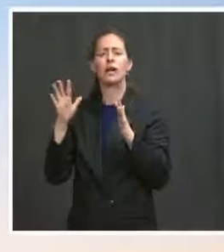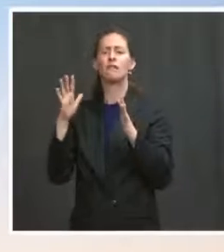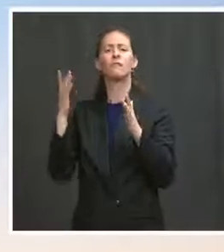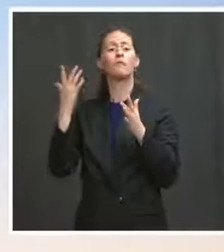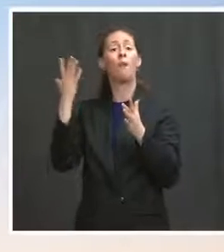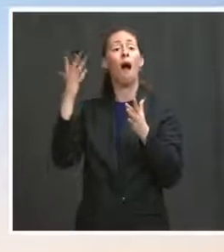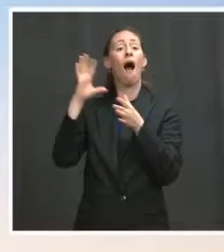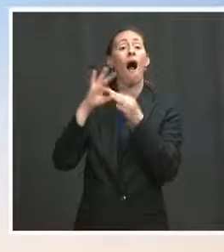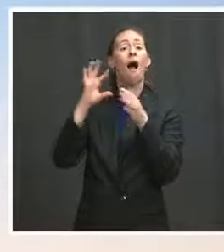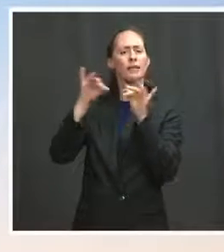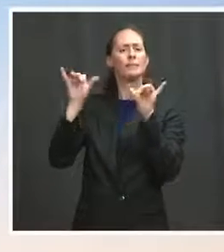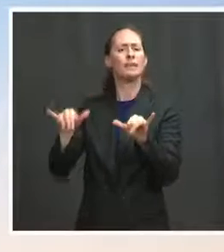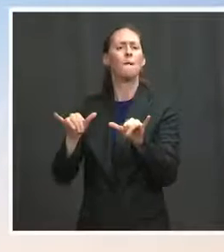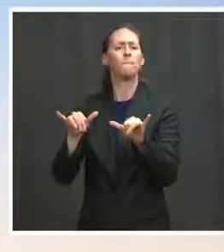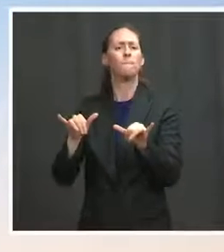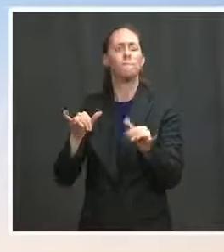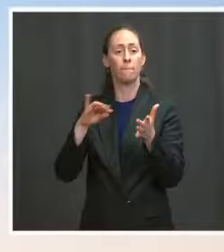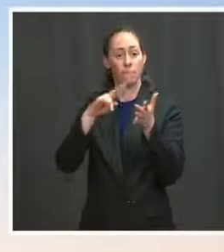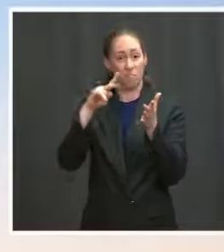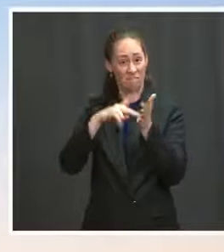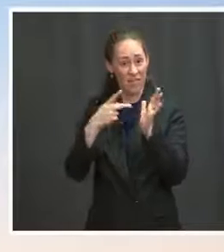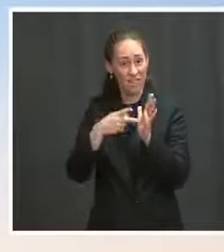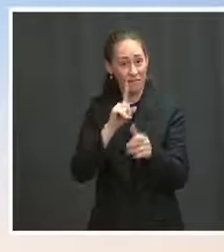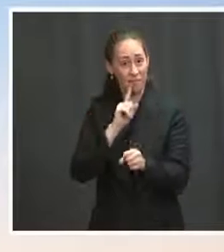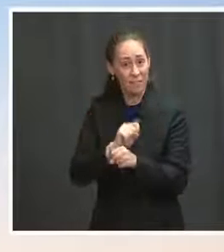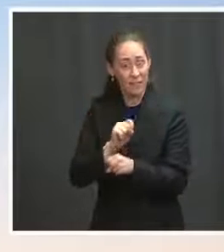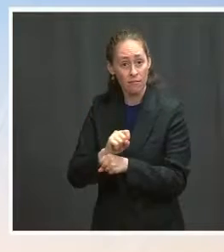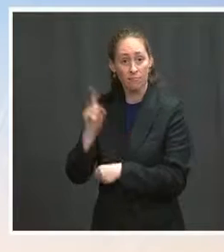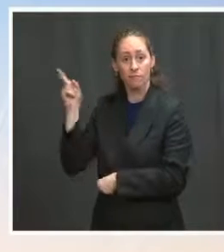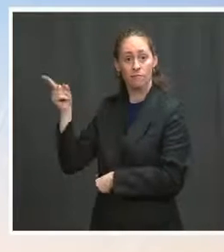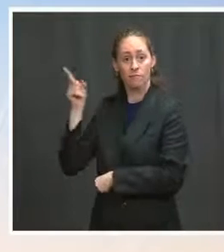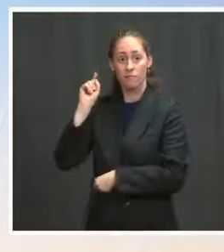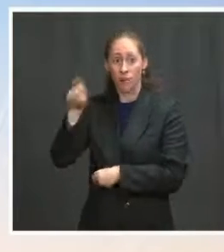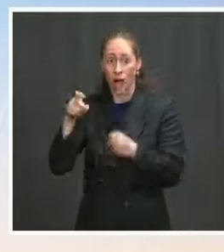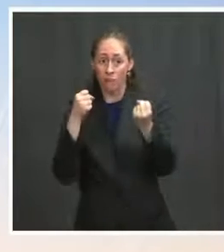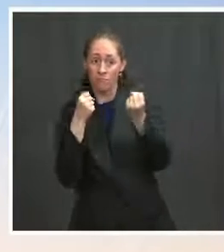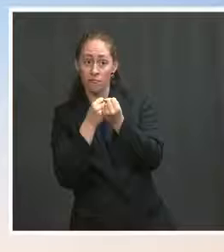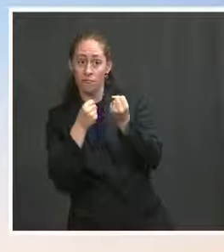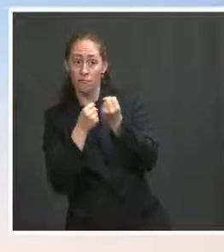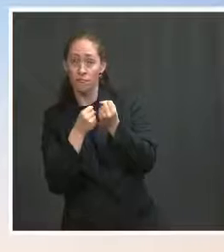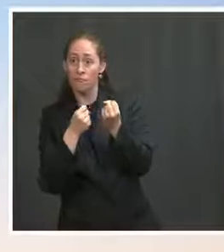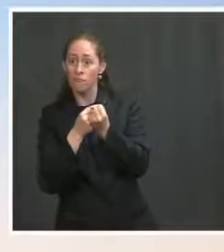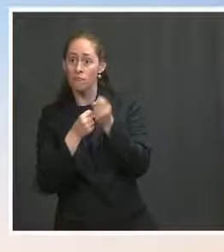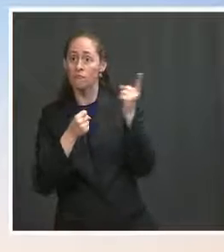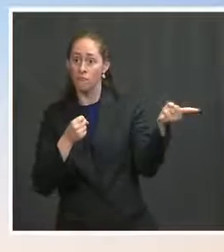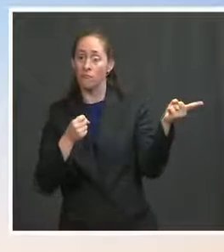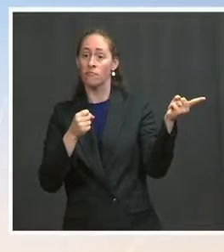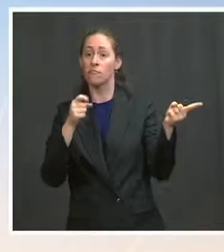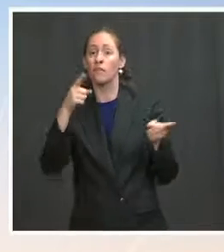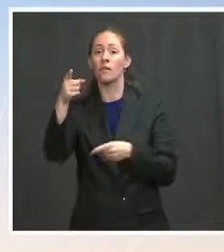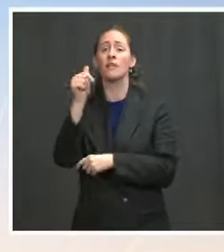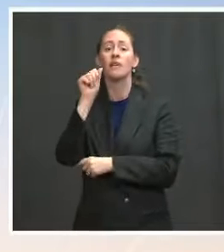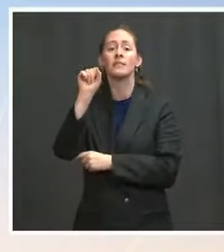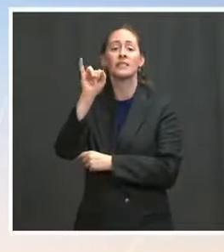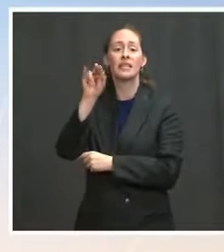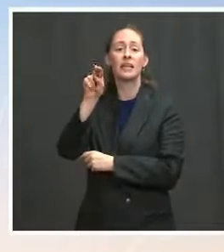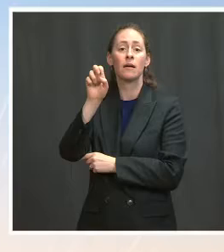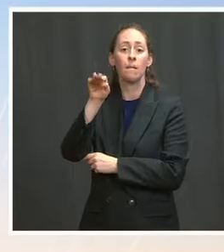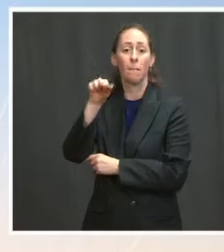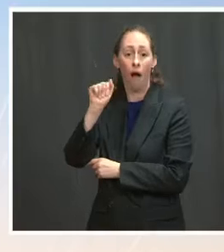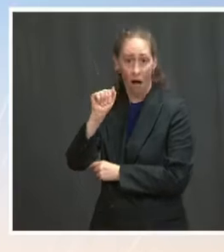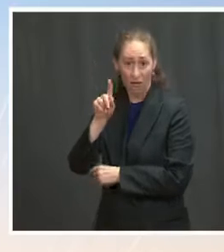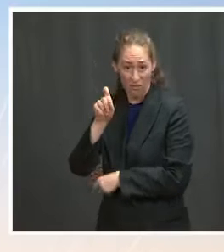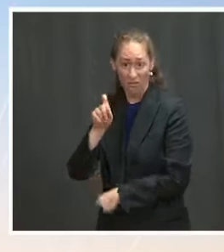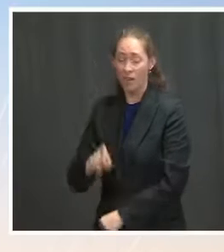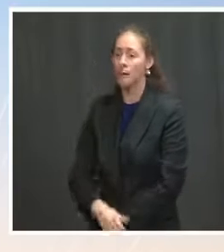need for the president to reassure Senator Sinema, or was that just a normal scheduled call? I think it's just a reflection of the president's commitment to